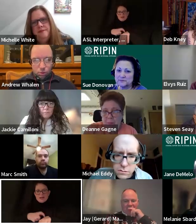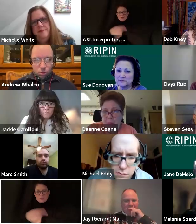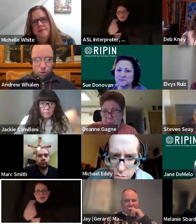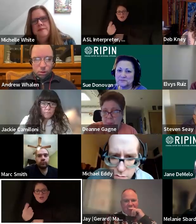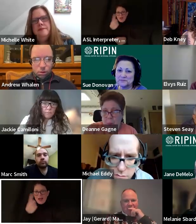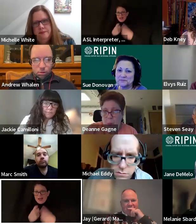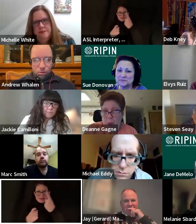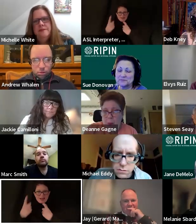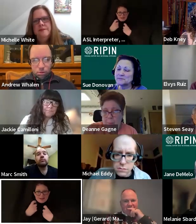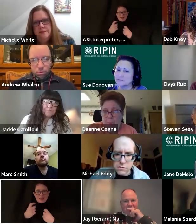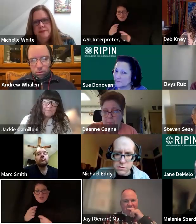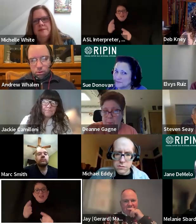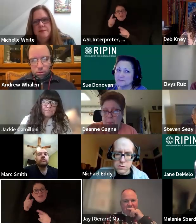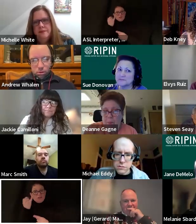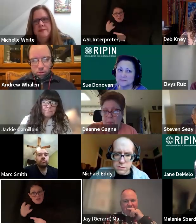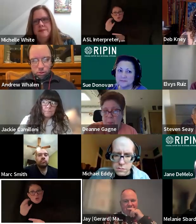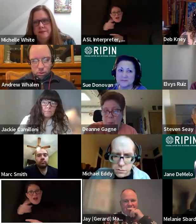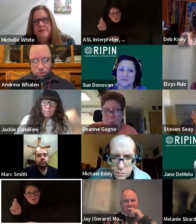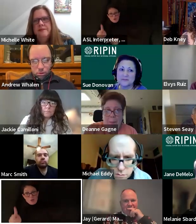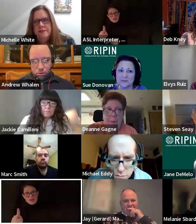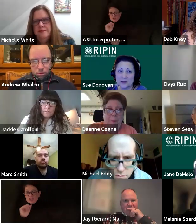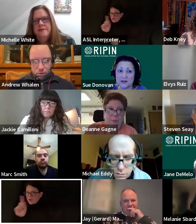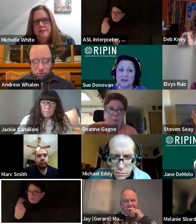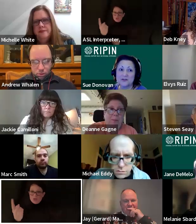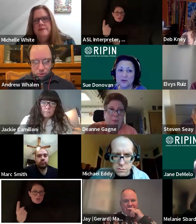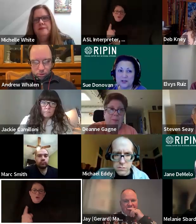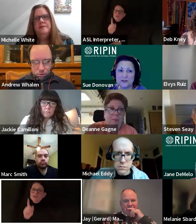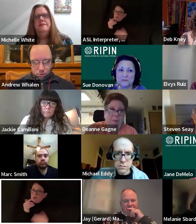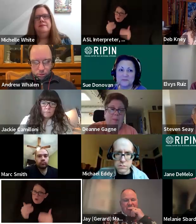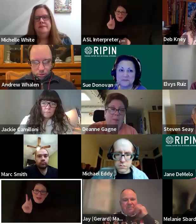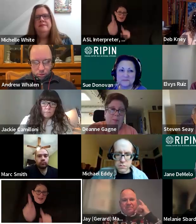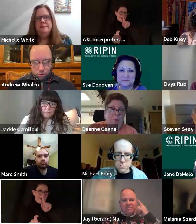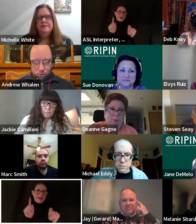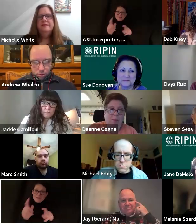have a question, the chances are really good that you're not the only person who has it.